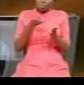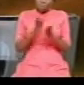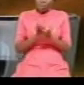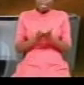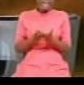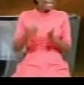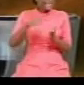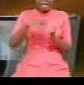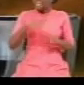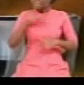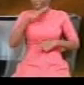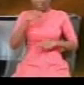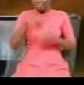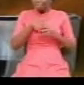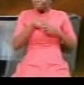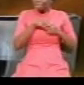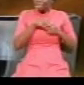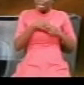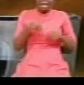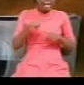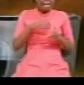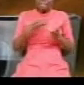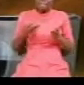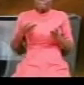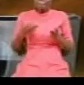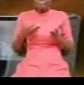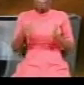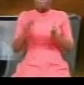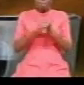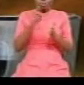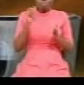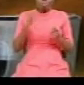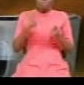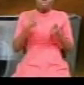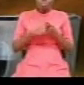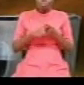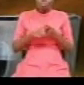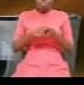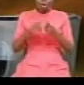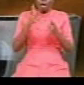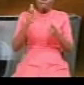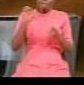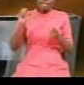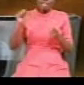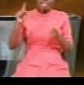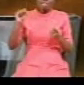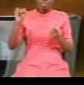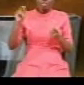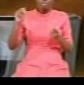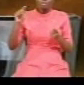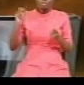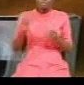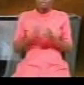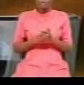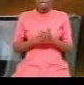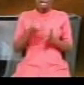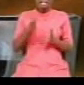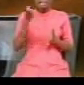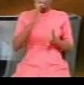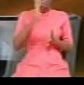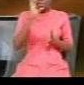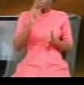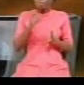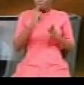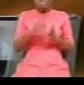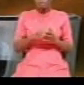Any defilement within, any scandal, anything that you need to restitute, delay not. Let there be no